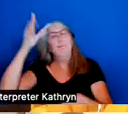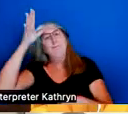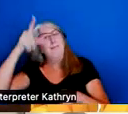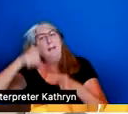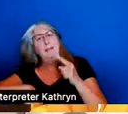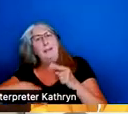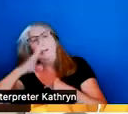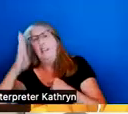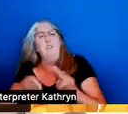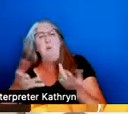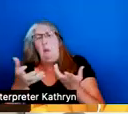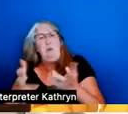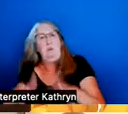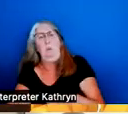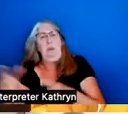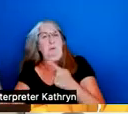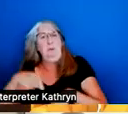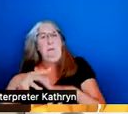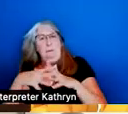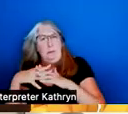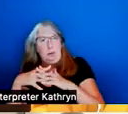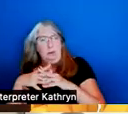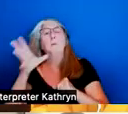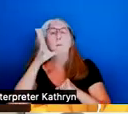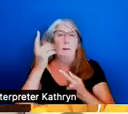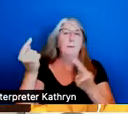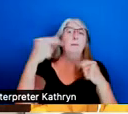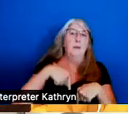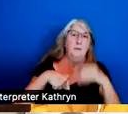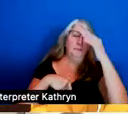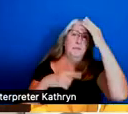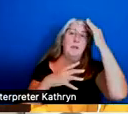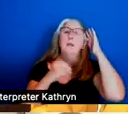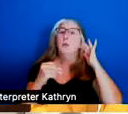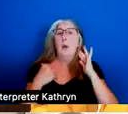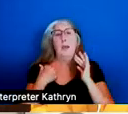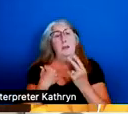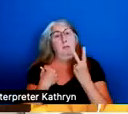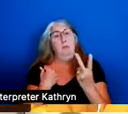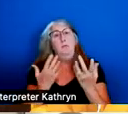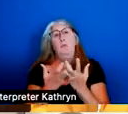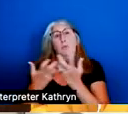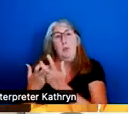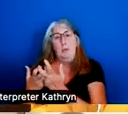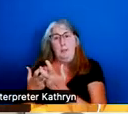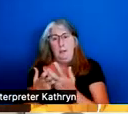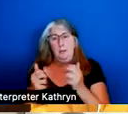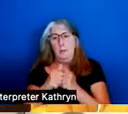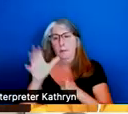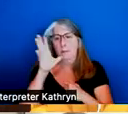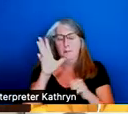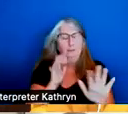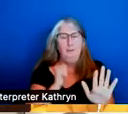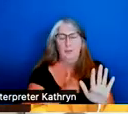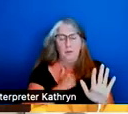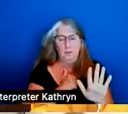never wanted to come to America. So I moved to a roommate place, with my roommate I